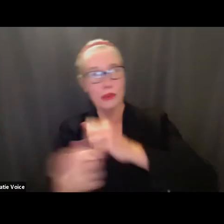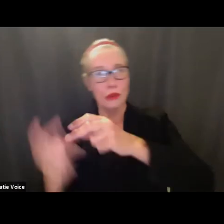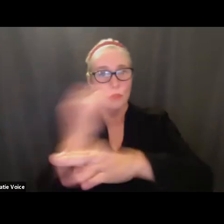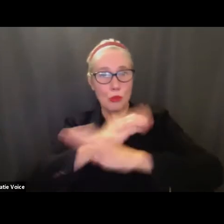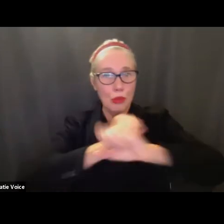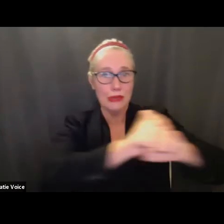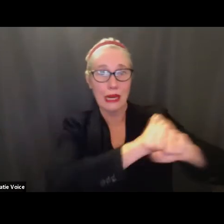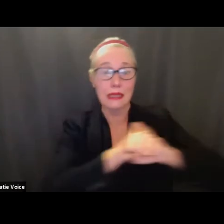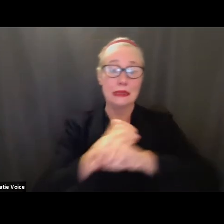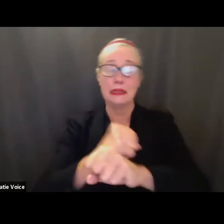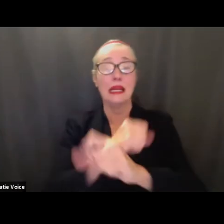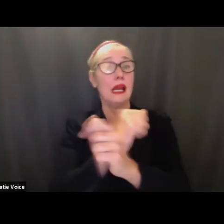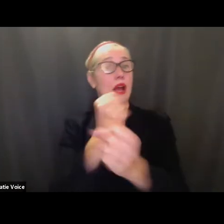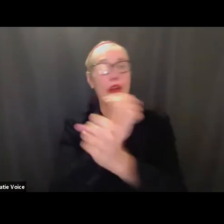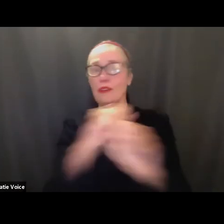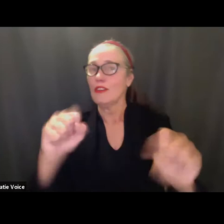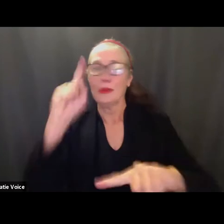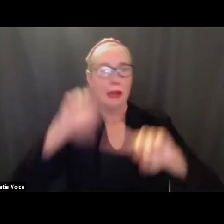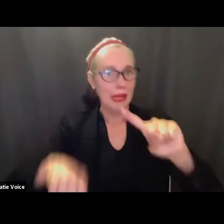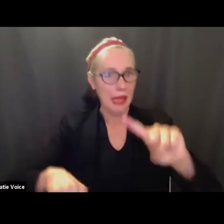justice for all